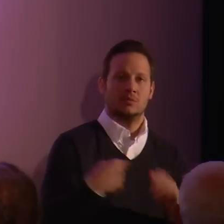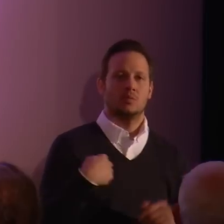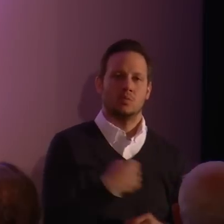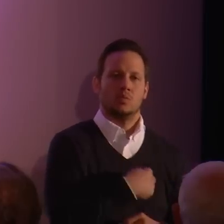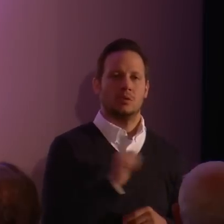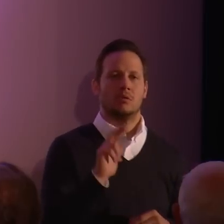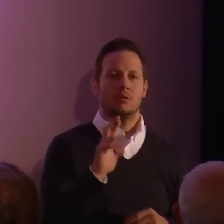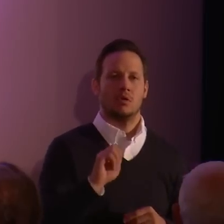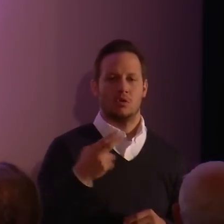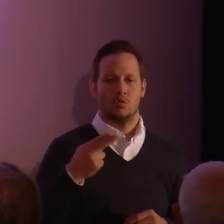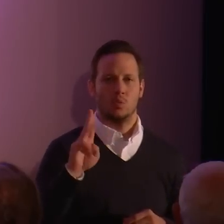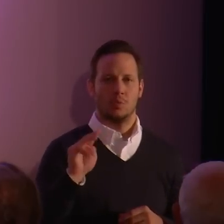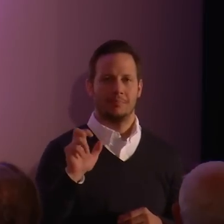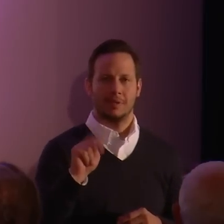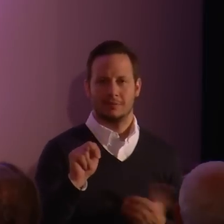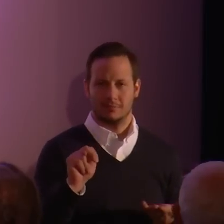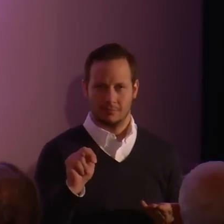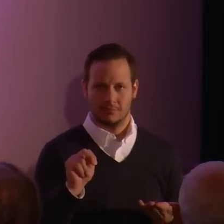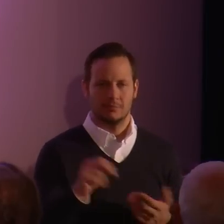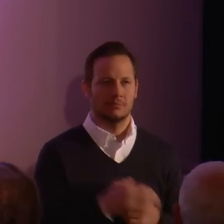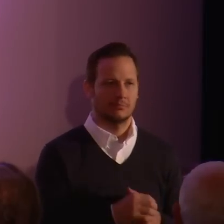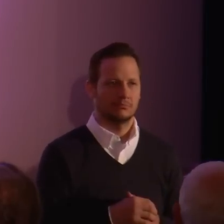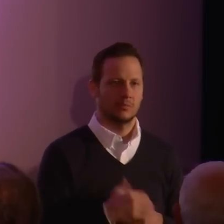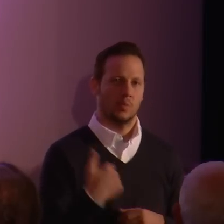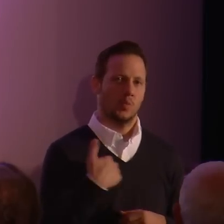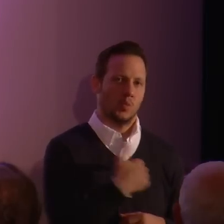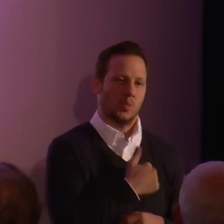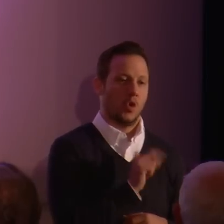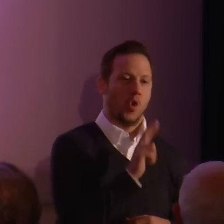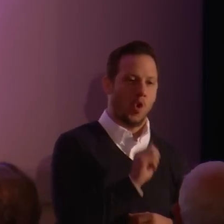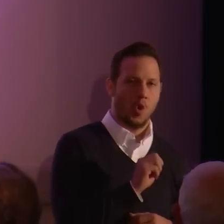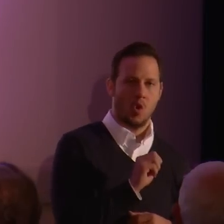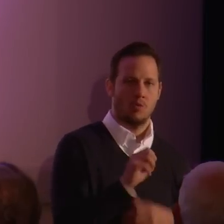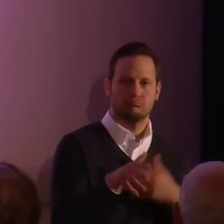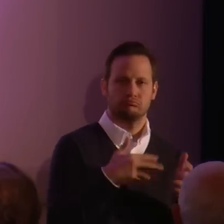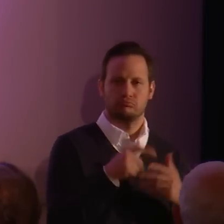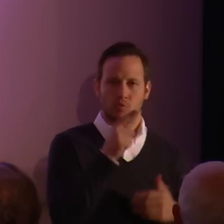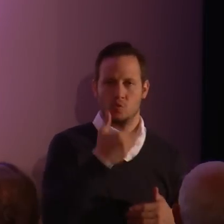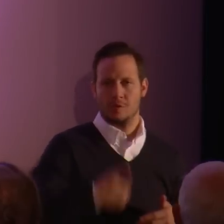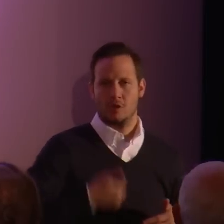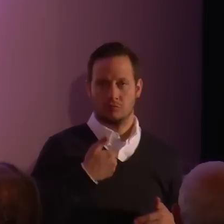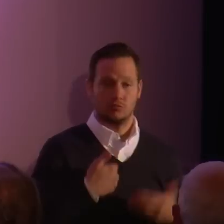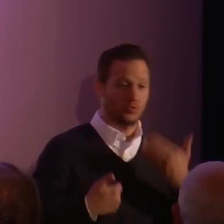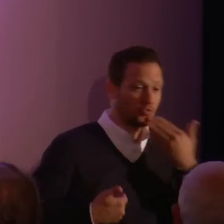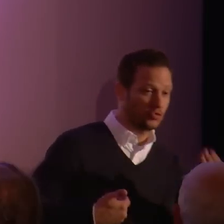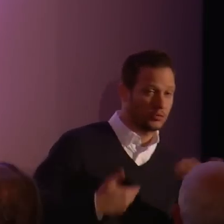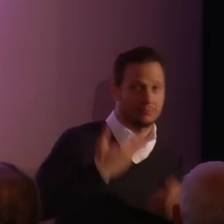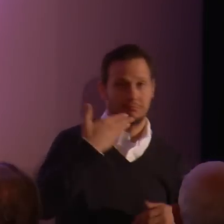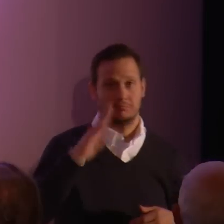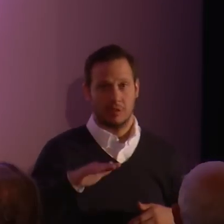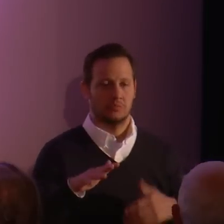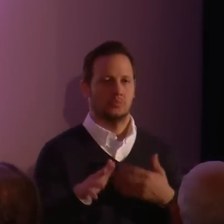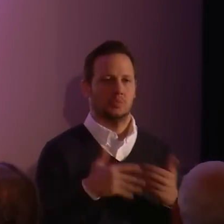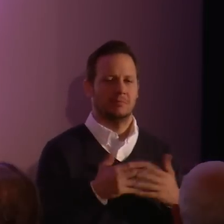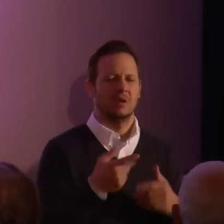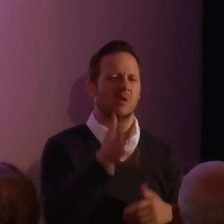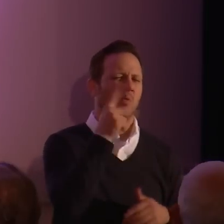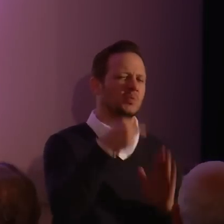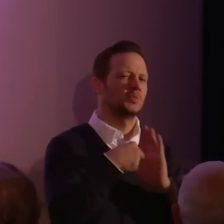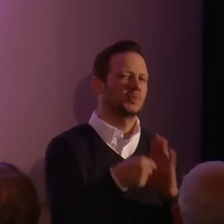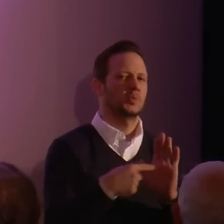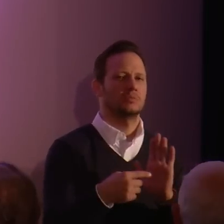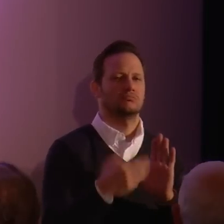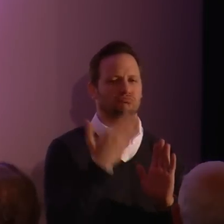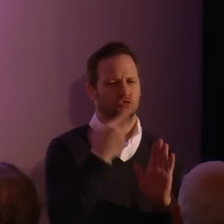In the game, it's no different. We are who we are, good or bad. A great example of that, that I'm going to show you again